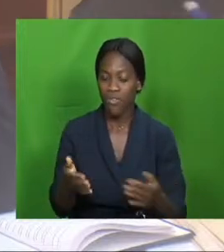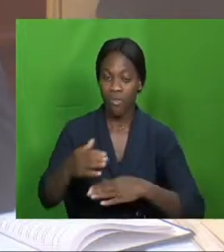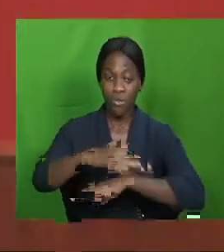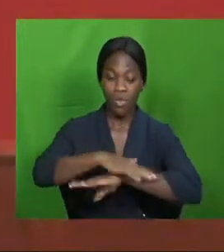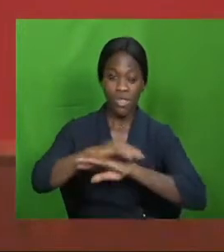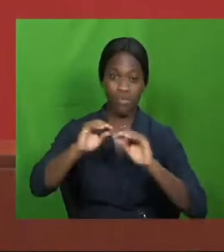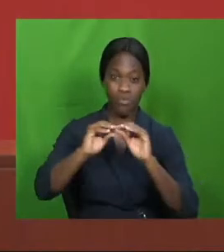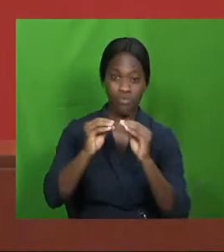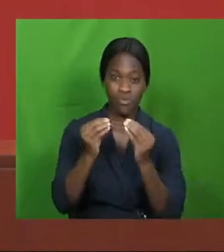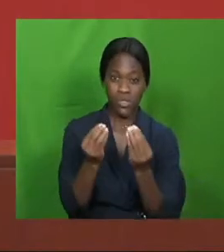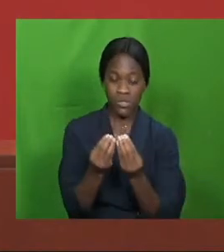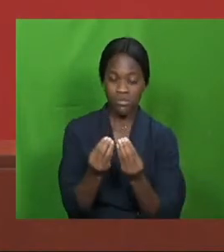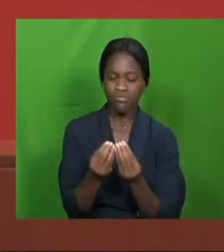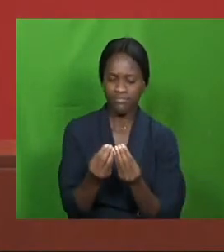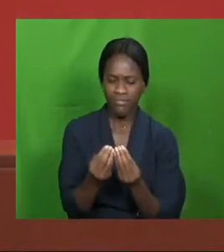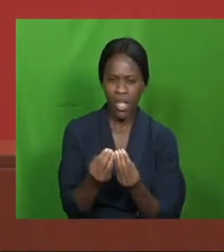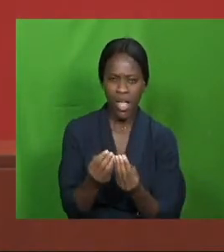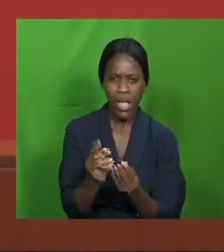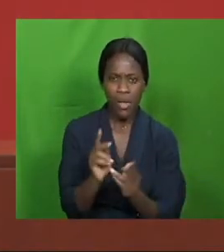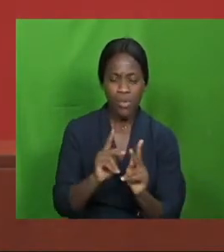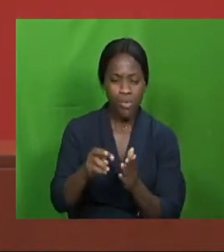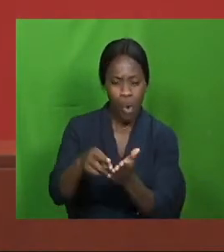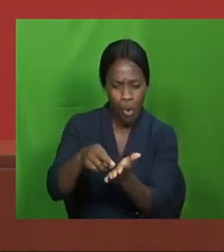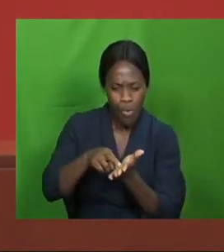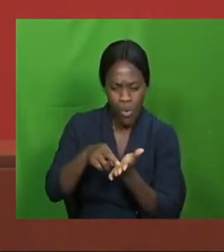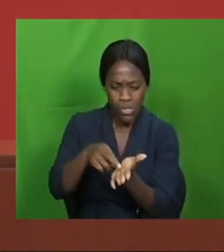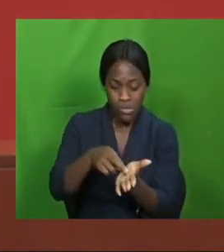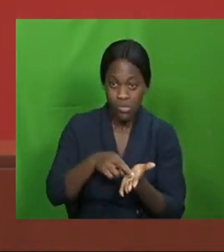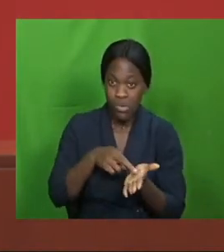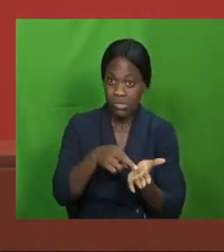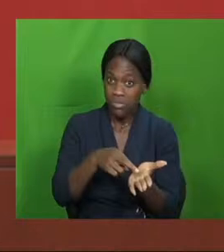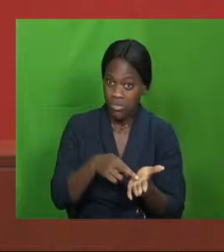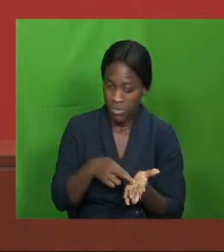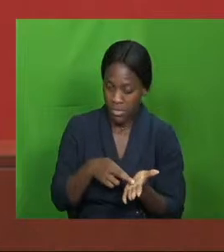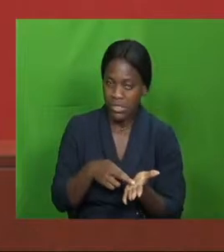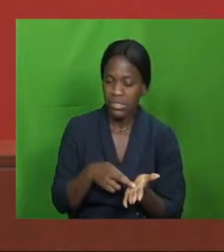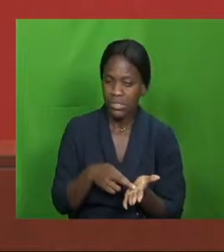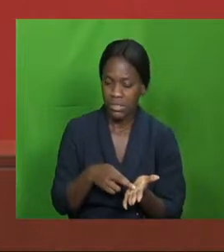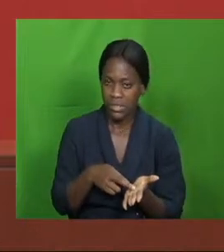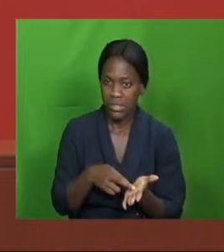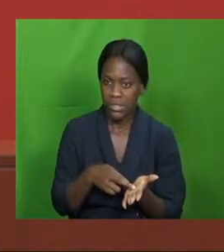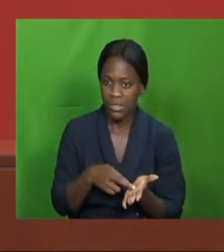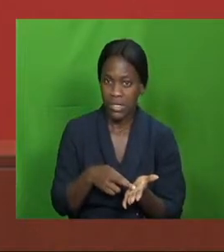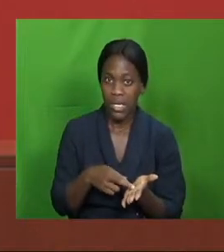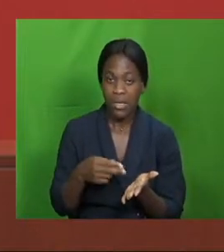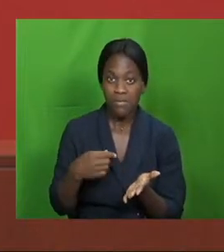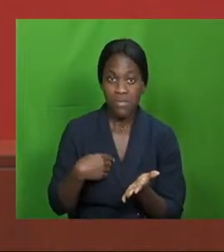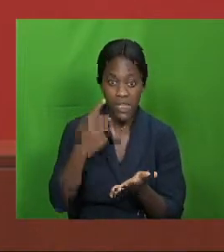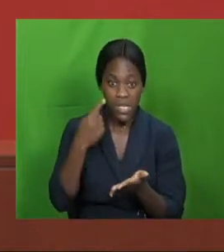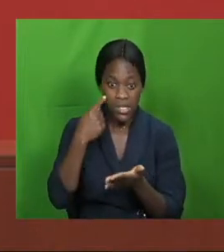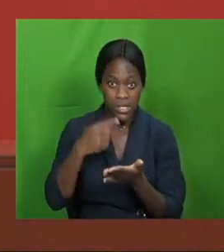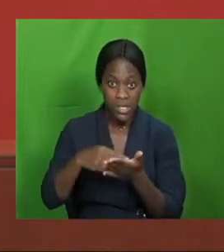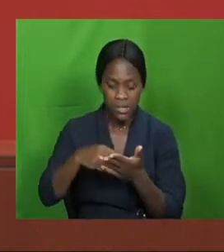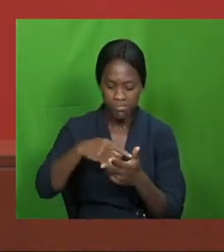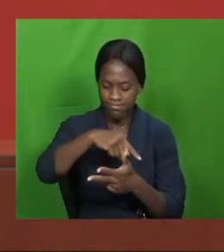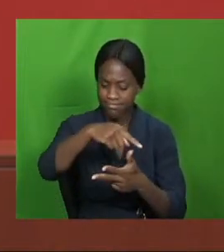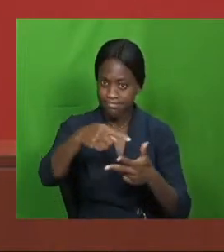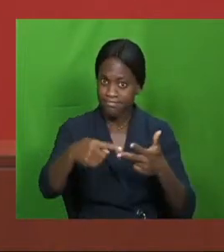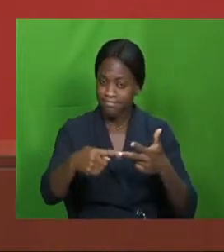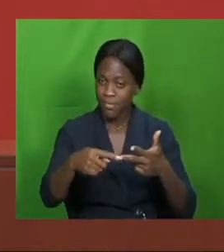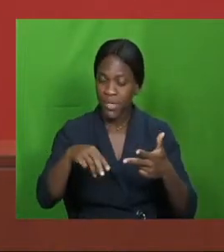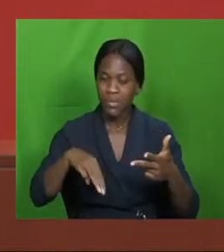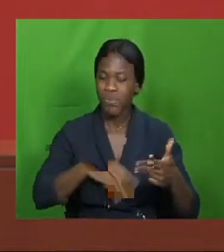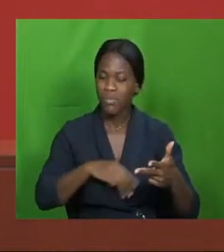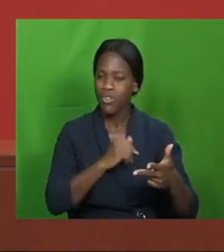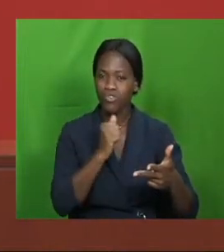a number of petitions, I referred 3 members of Parliament to a Committee of Privileges for their